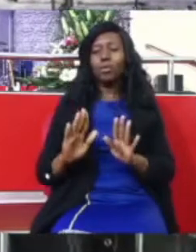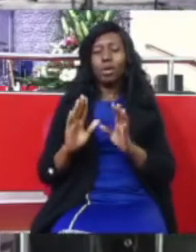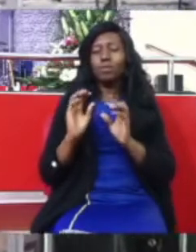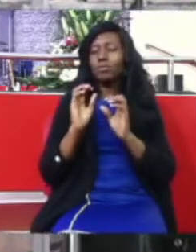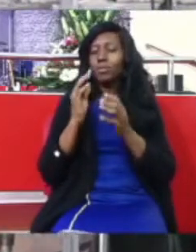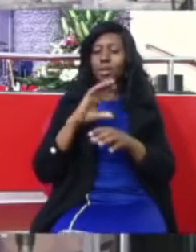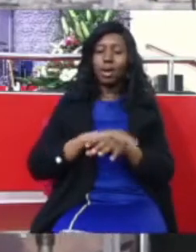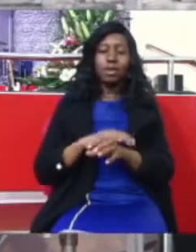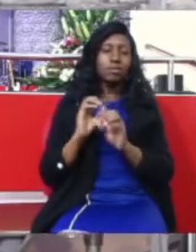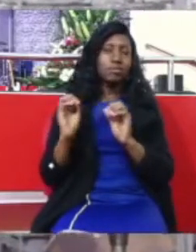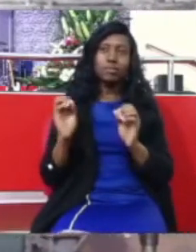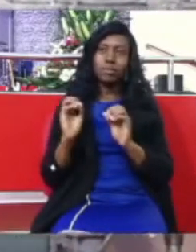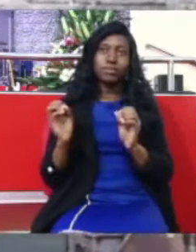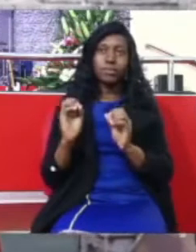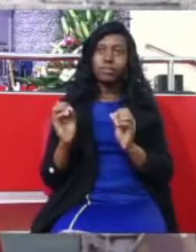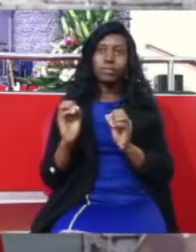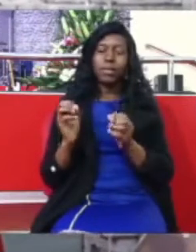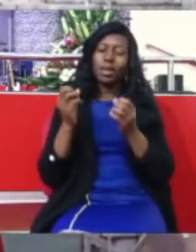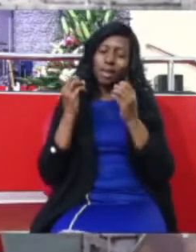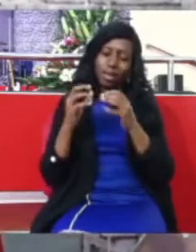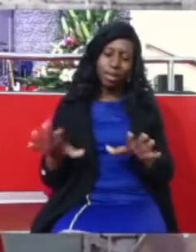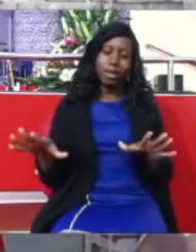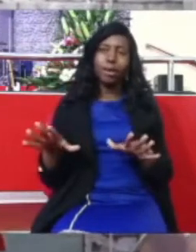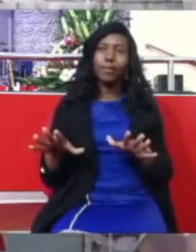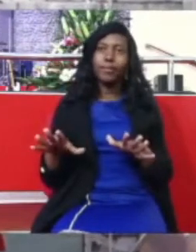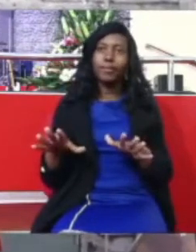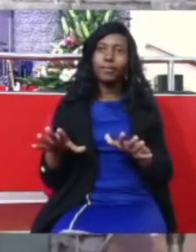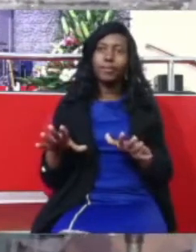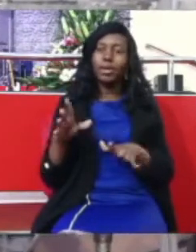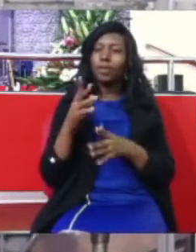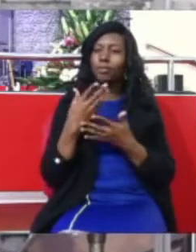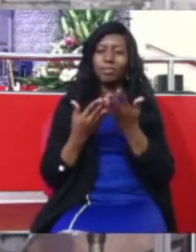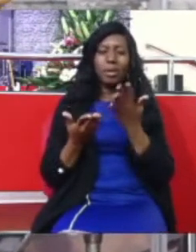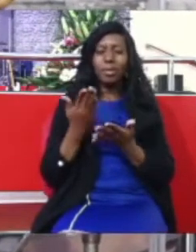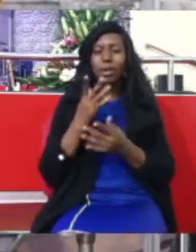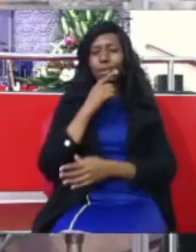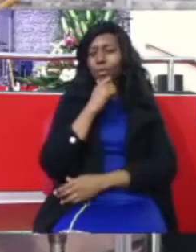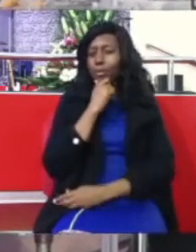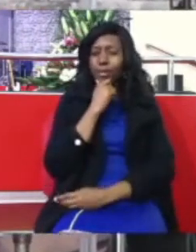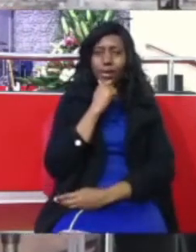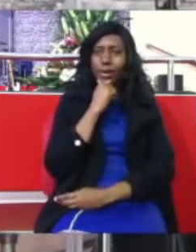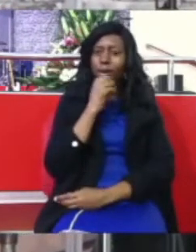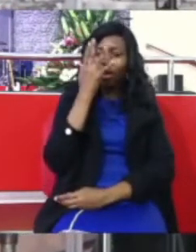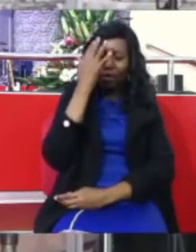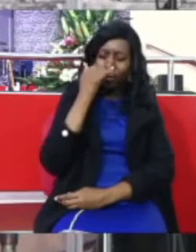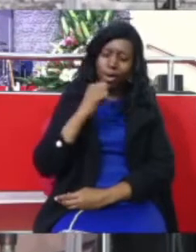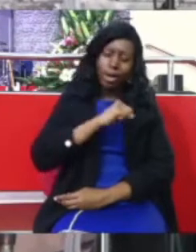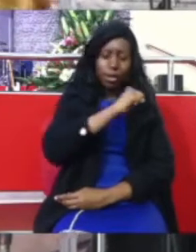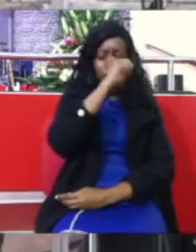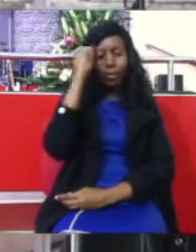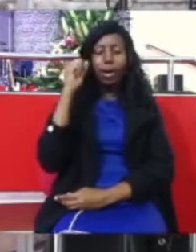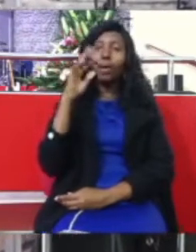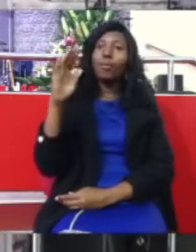Yesu asifiwe. There is literally nothing. You look back and you're wondering, for what do I normally wake up in the morning? For what